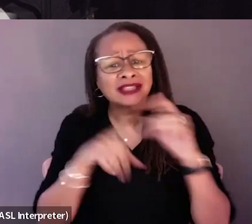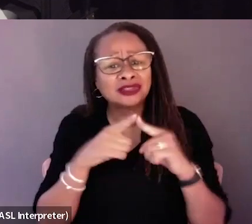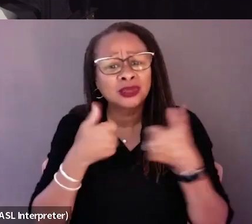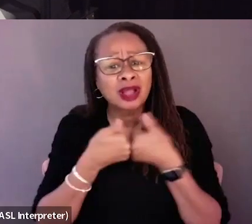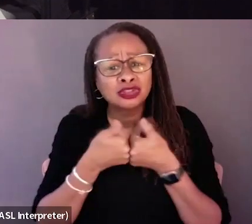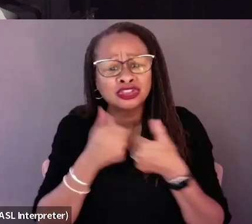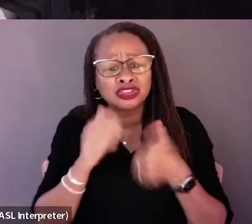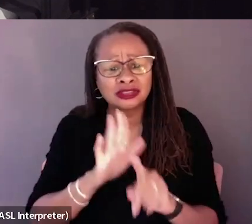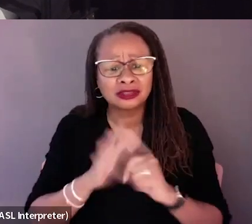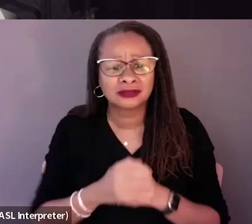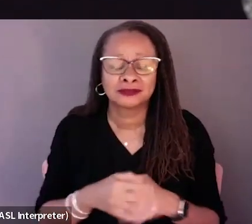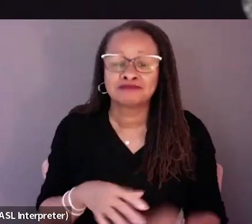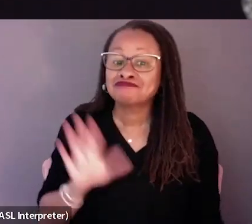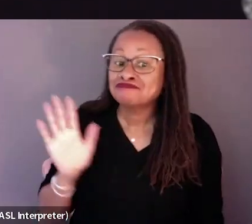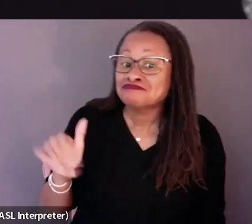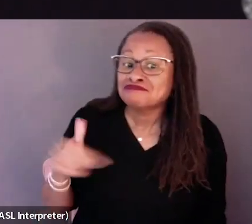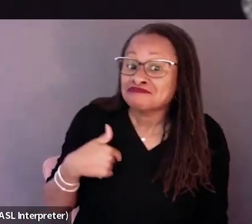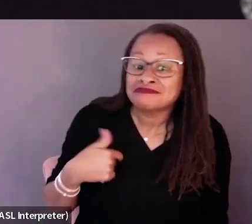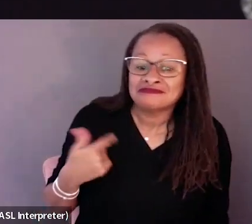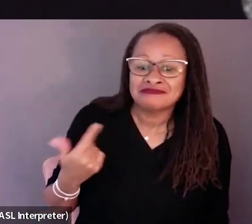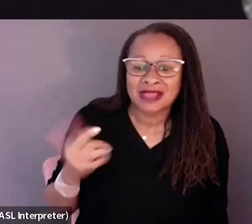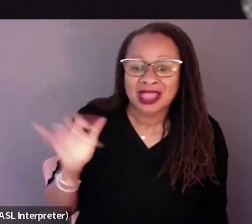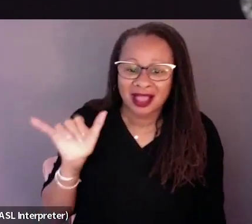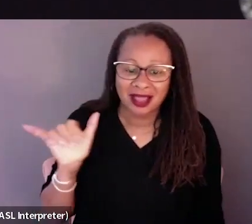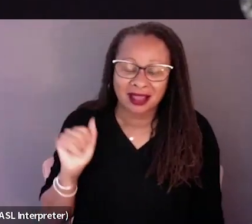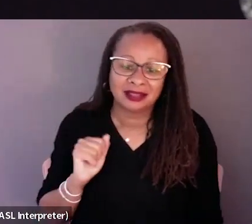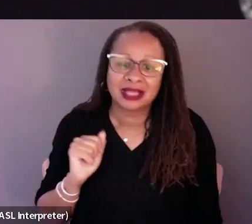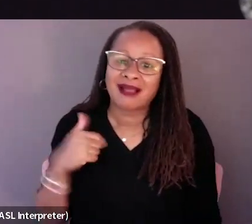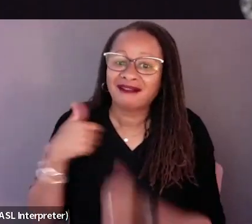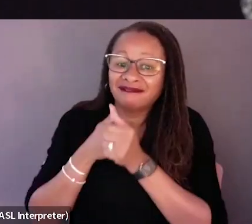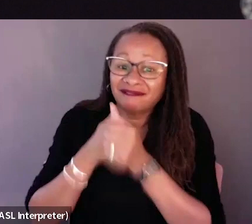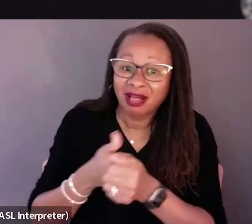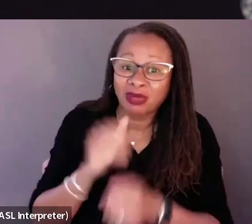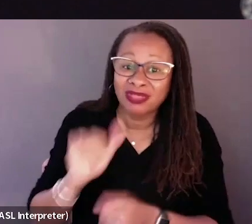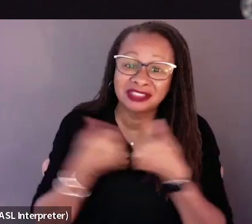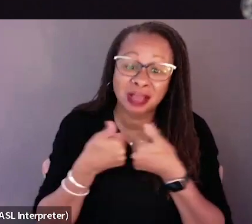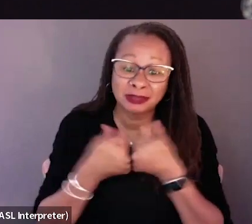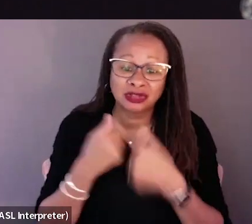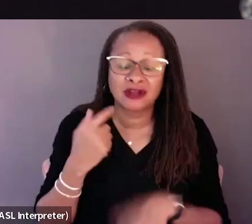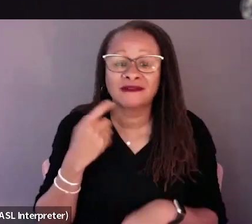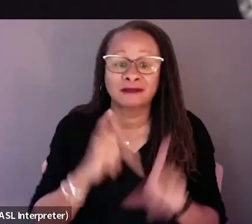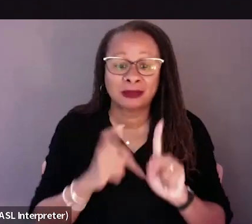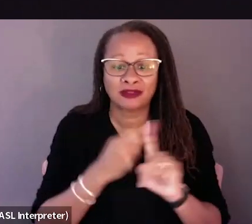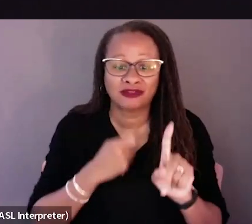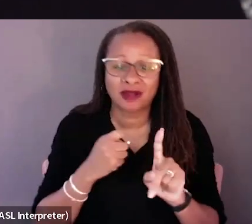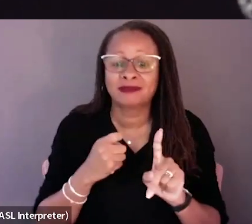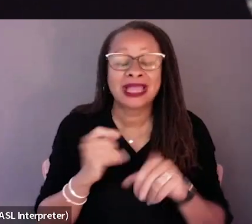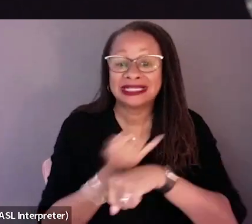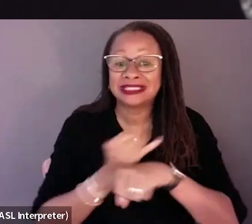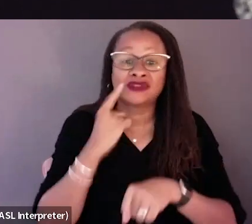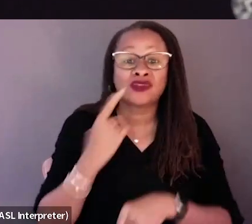competition? So I've been following people from Chopin Institute